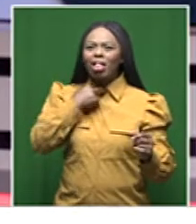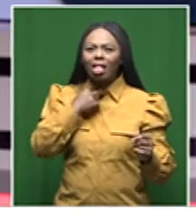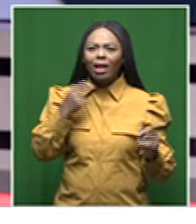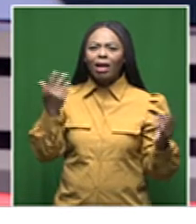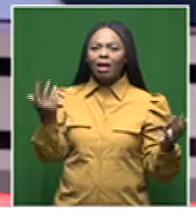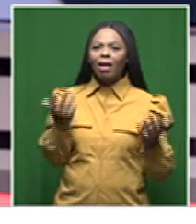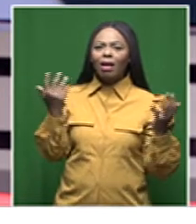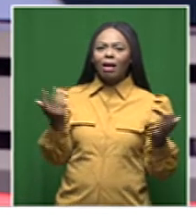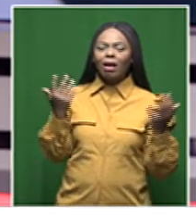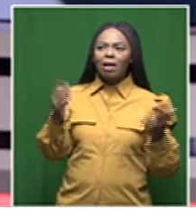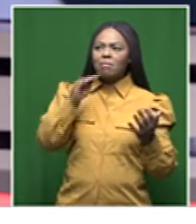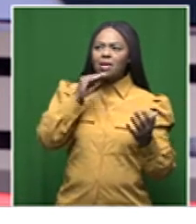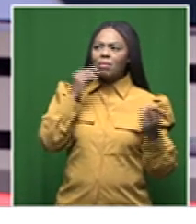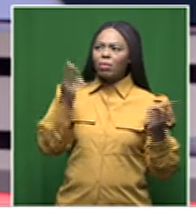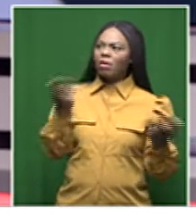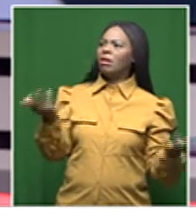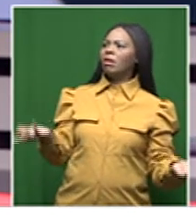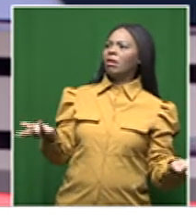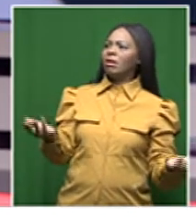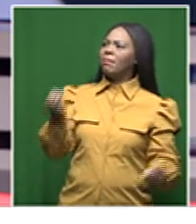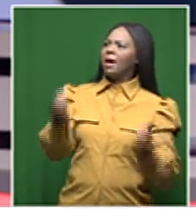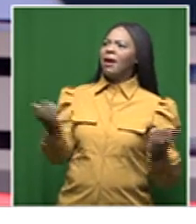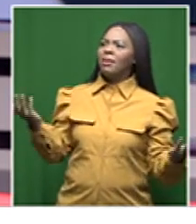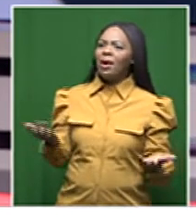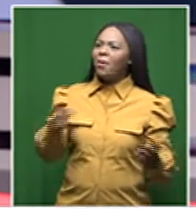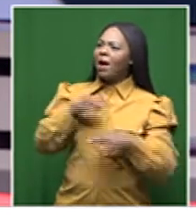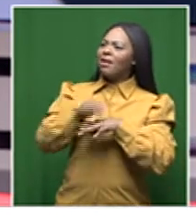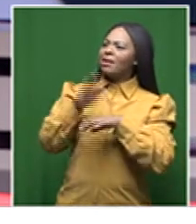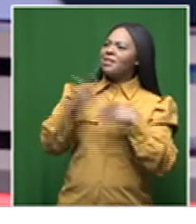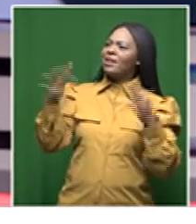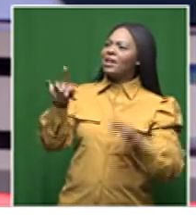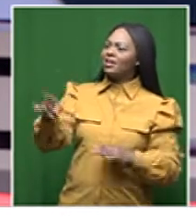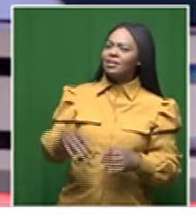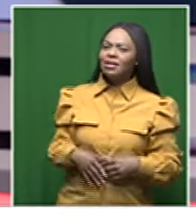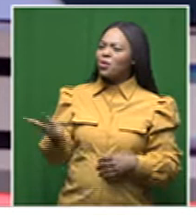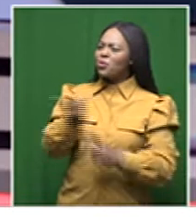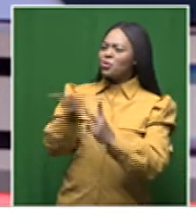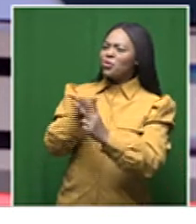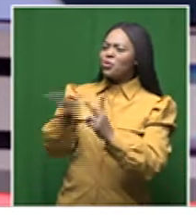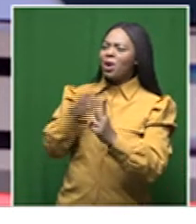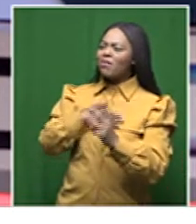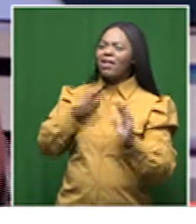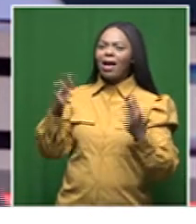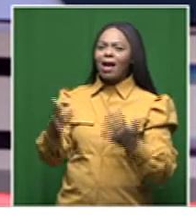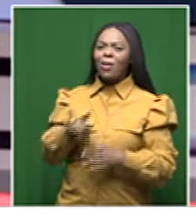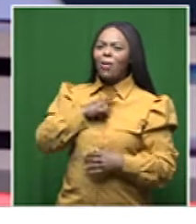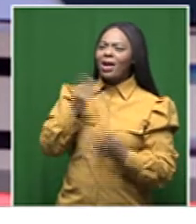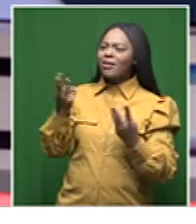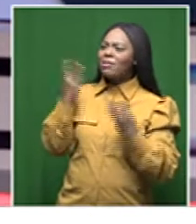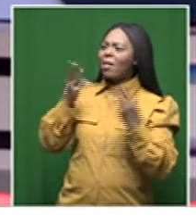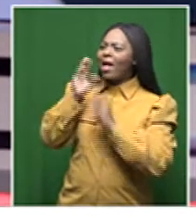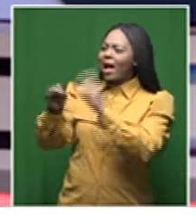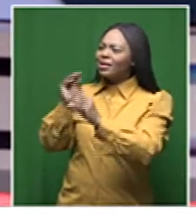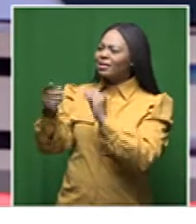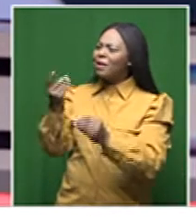that anticipation from a lot of people to say, where are the children? So how were you dealing with that as a couple, to say, where are the children? You know, grandparents and all of